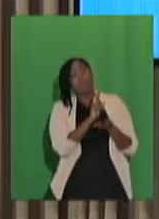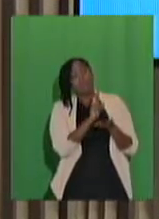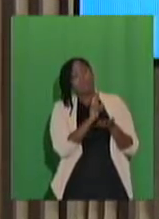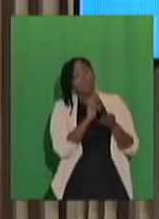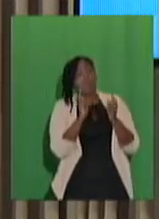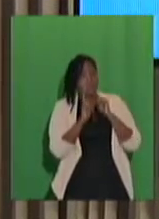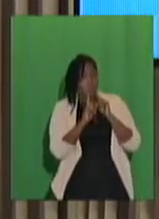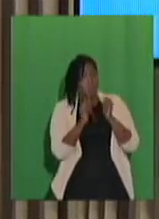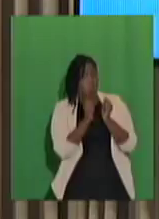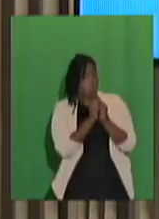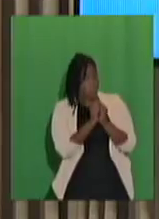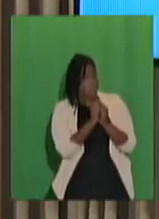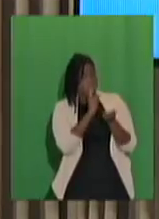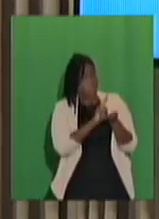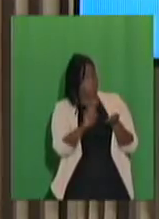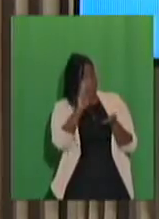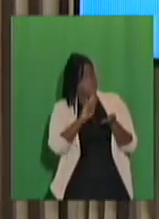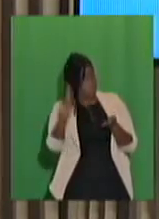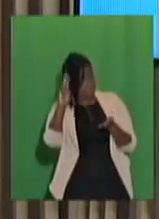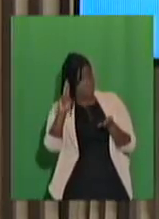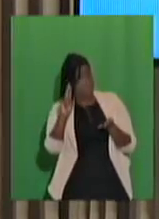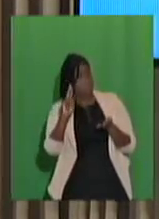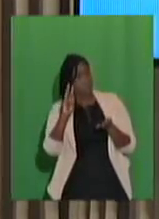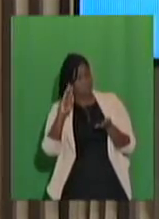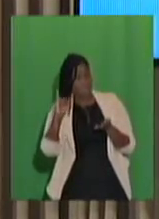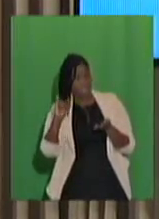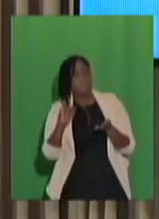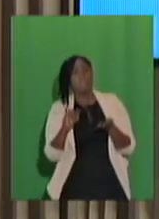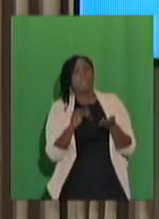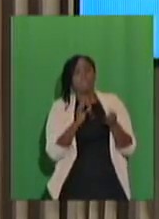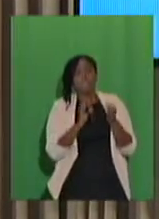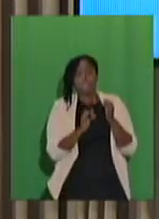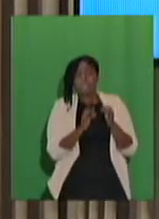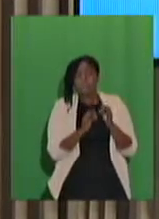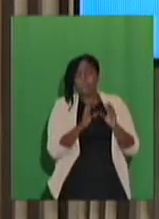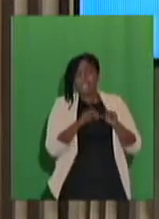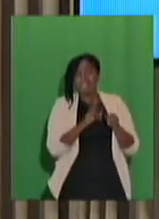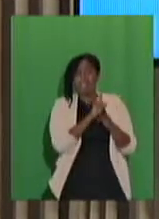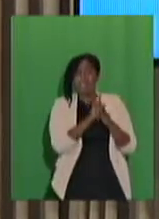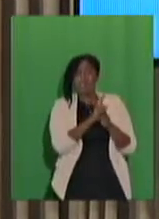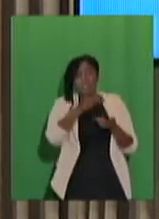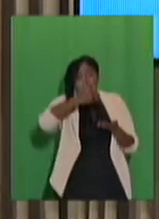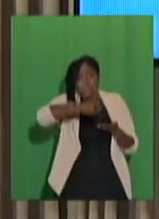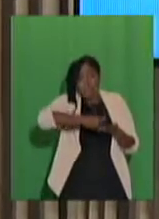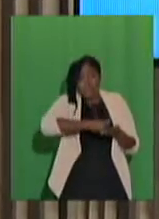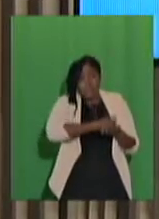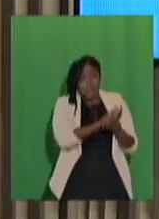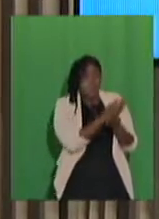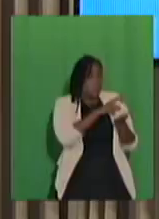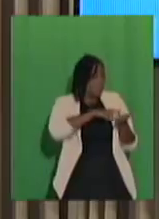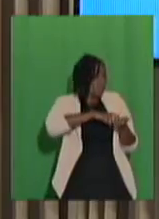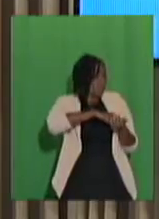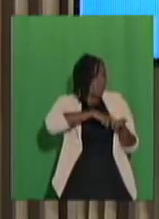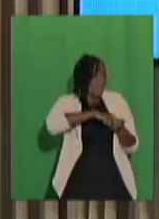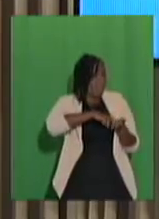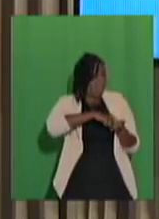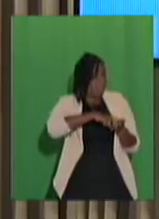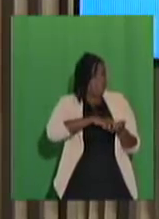proper protocols for the use of experimental drugs, whether it's